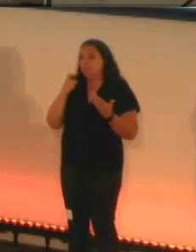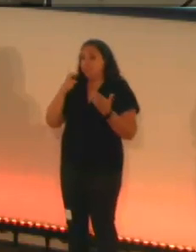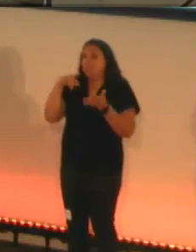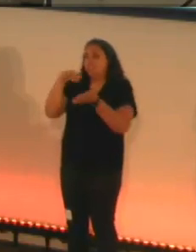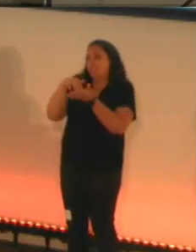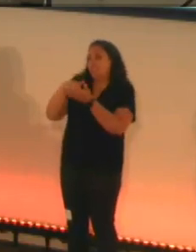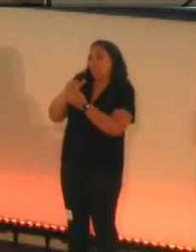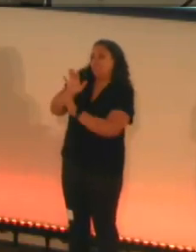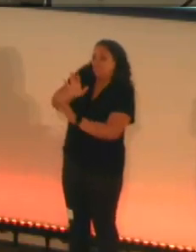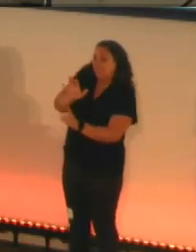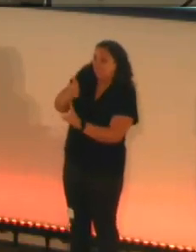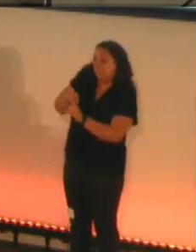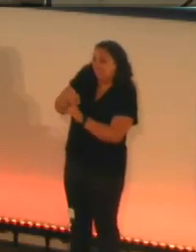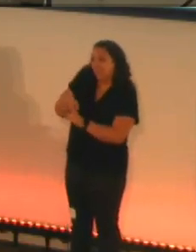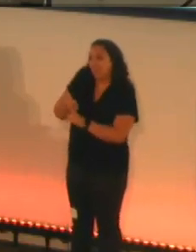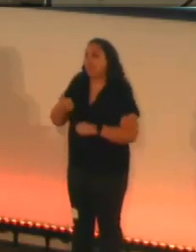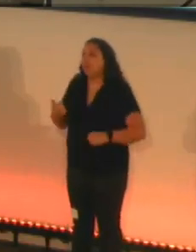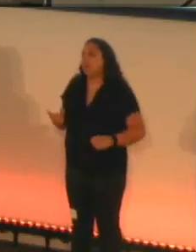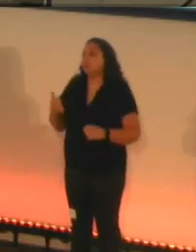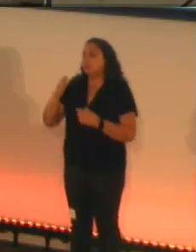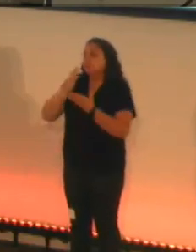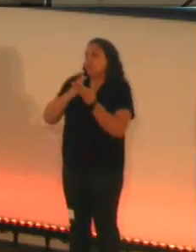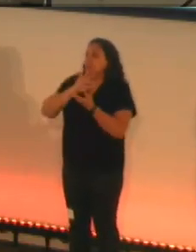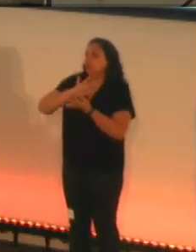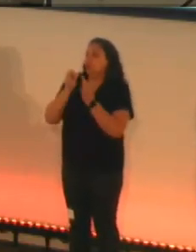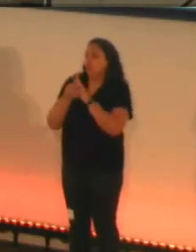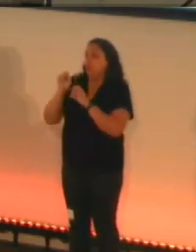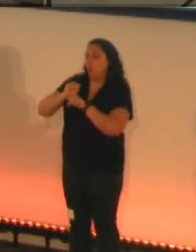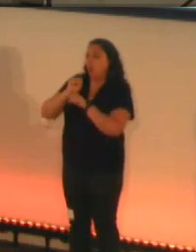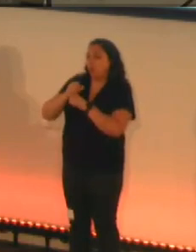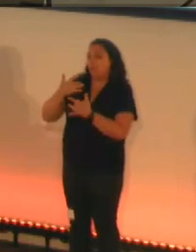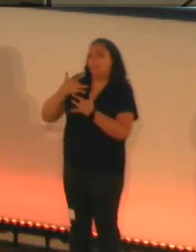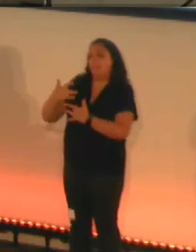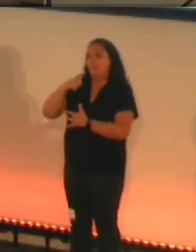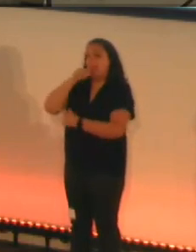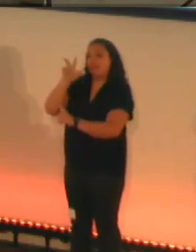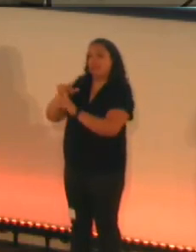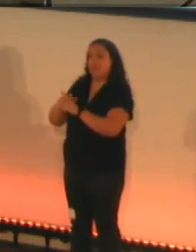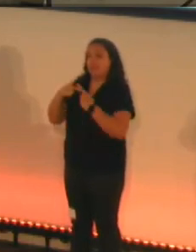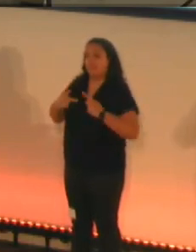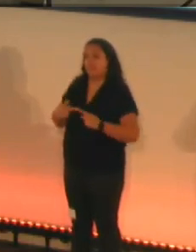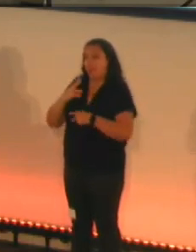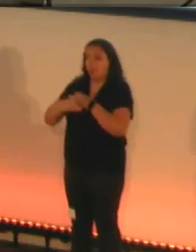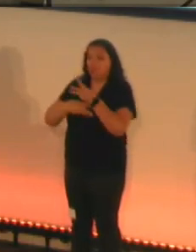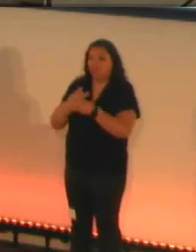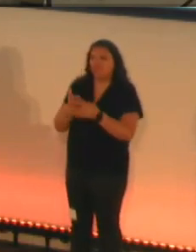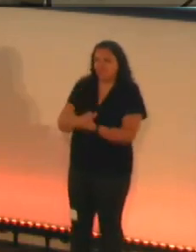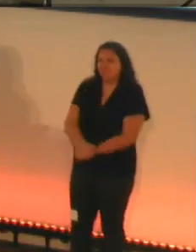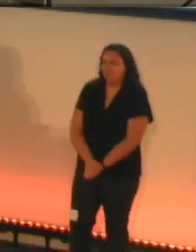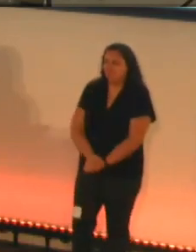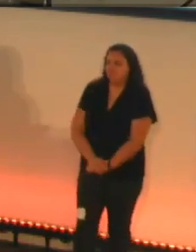nature, to have some visual interpreting work done that they wouldn't normally assign to a guide in the physical world.